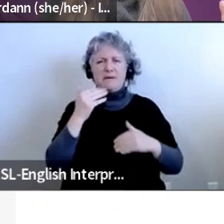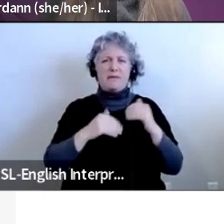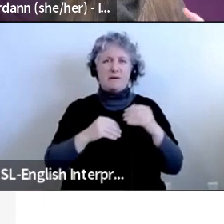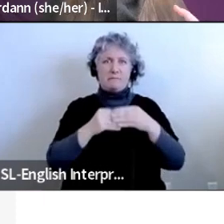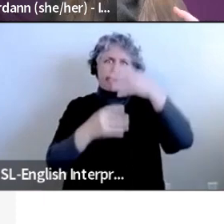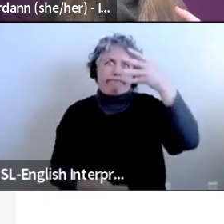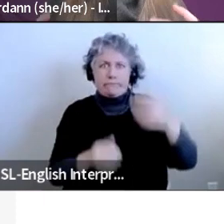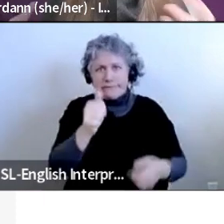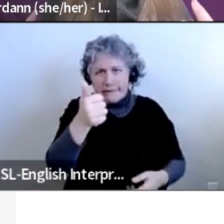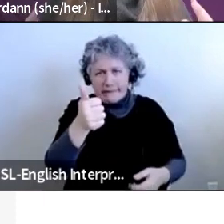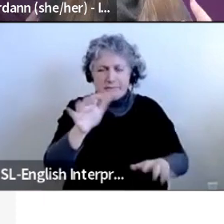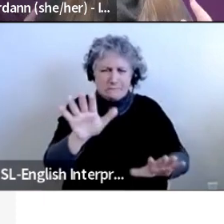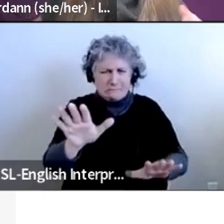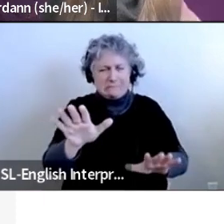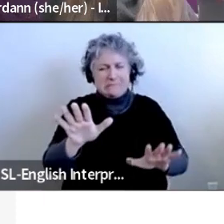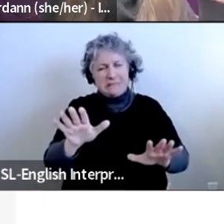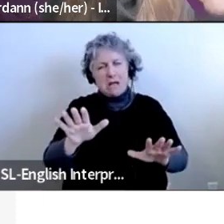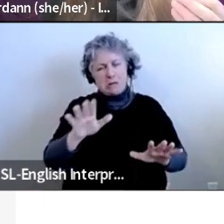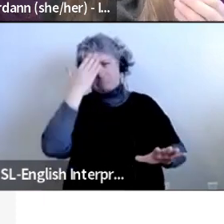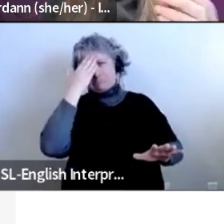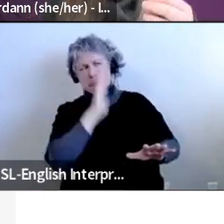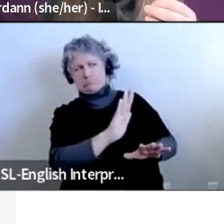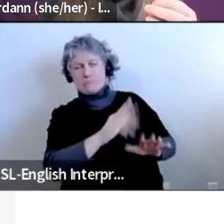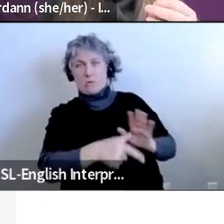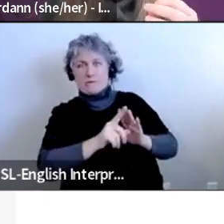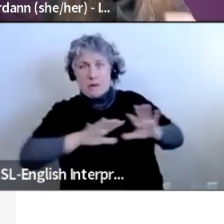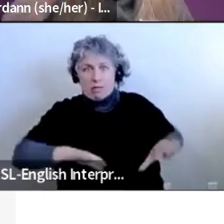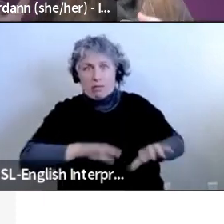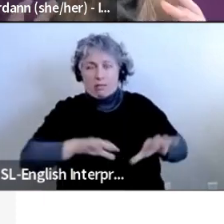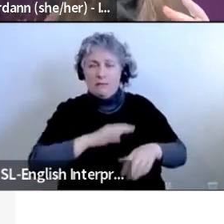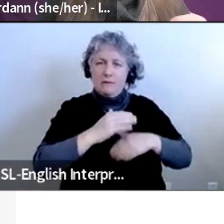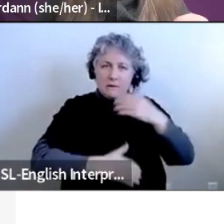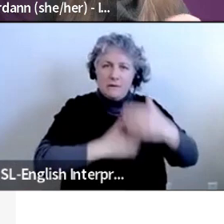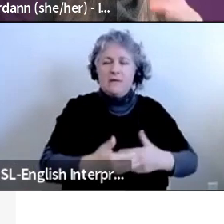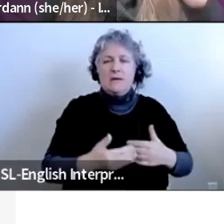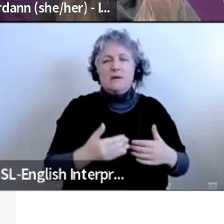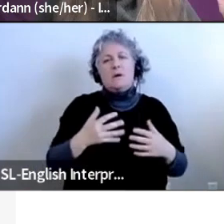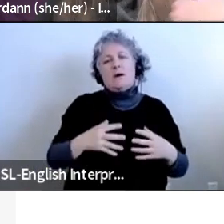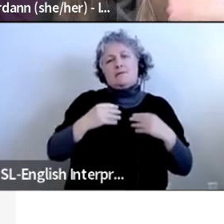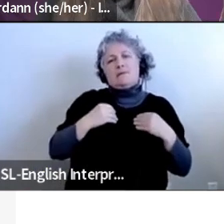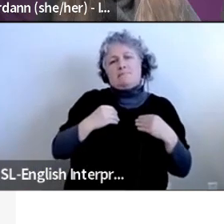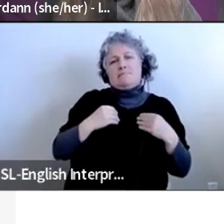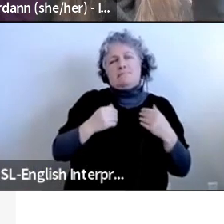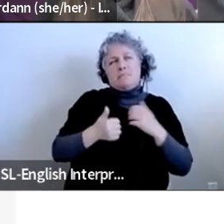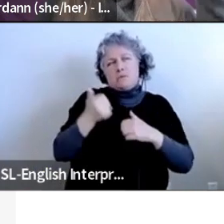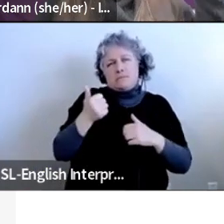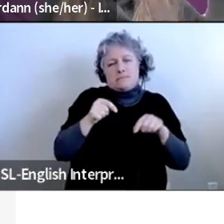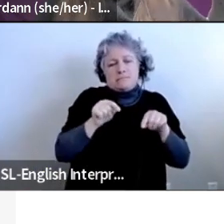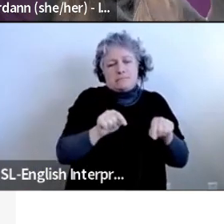10. We want to be mindful that the information that you'll be accepted based on will mostly fall in